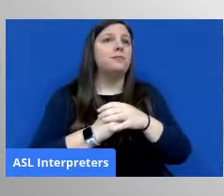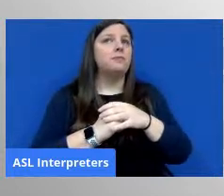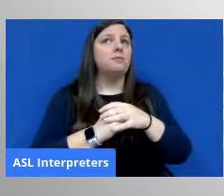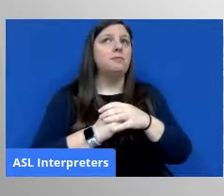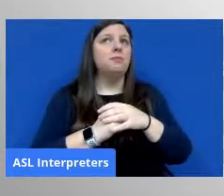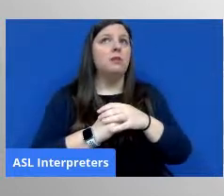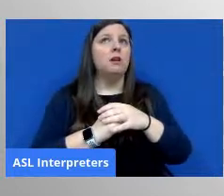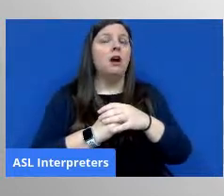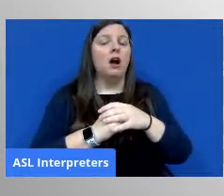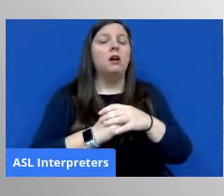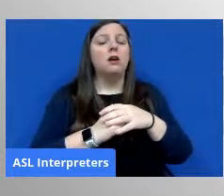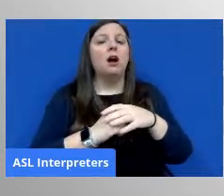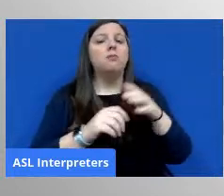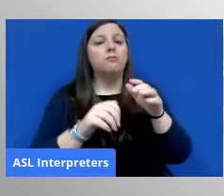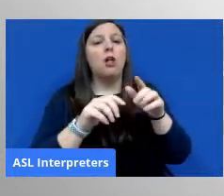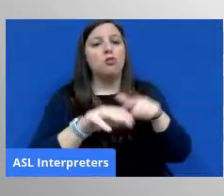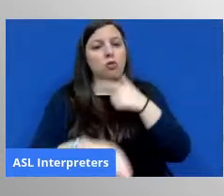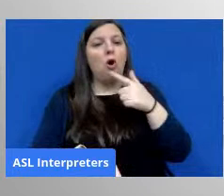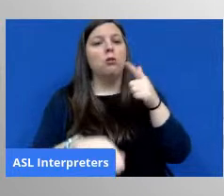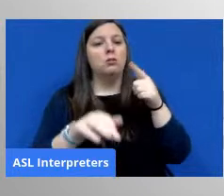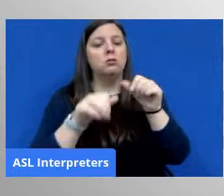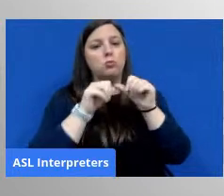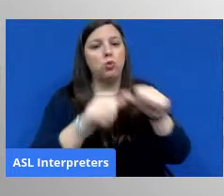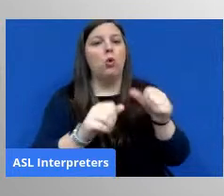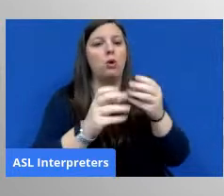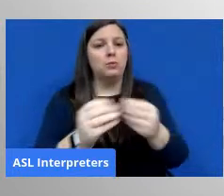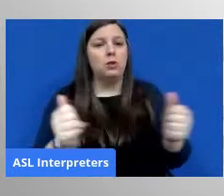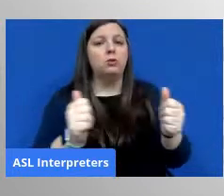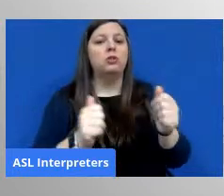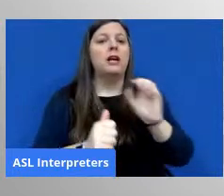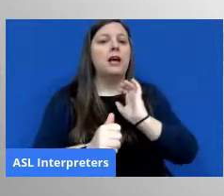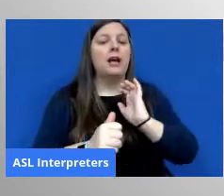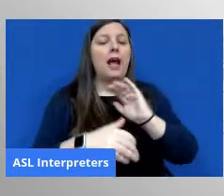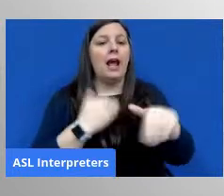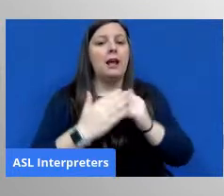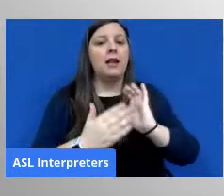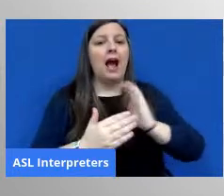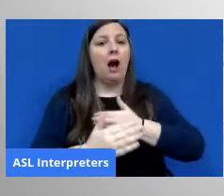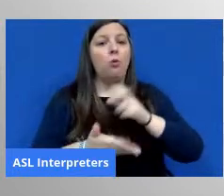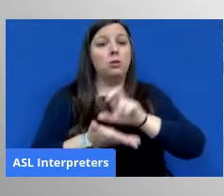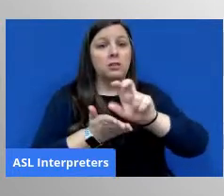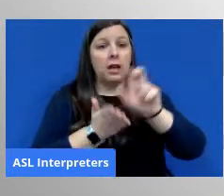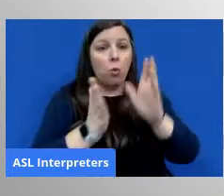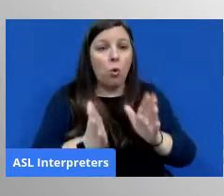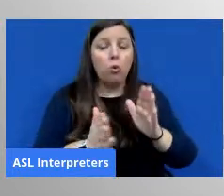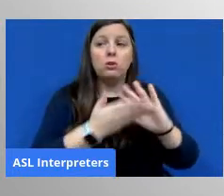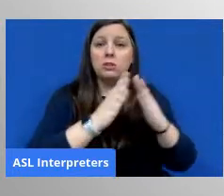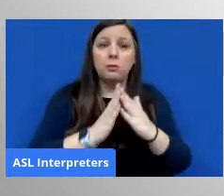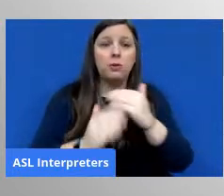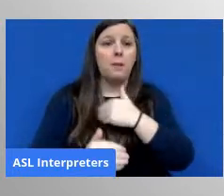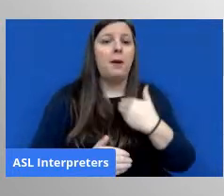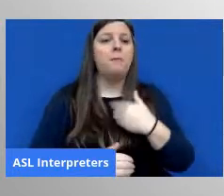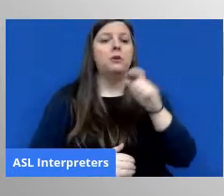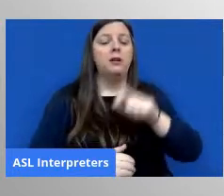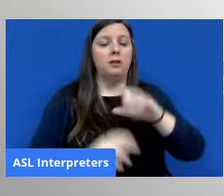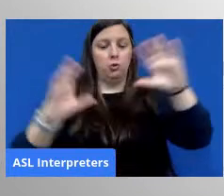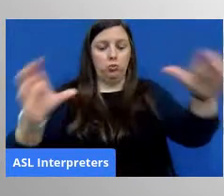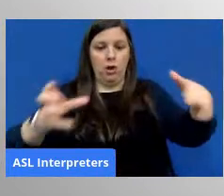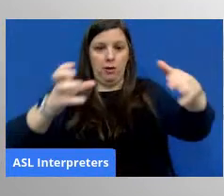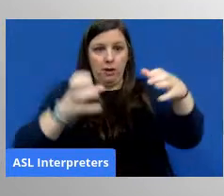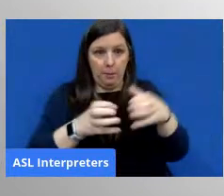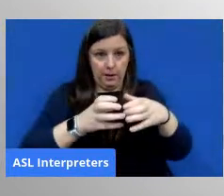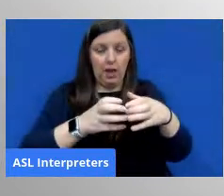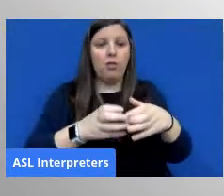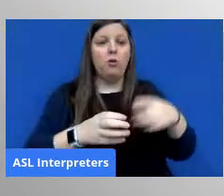come together to make sure that our policies are aligning with what we want to have happen, and that the people that we are placing in